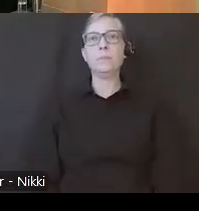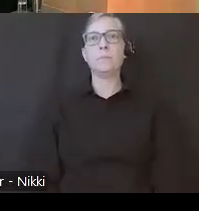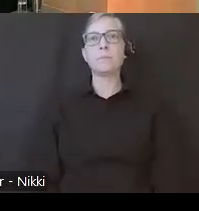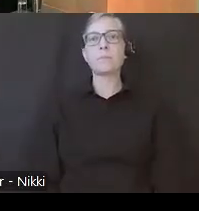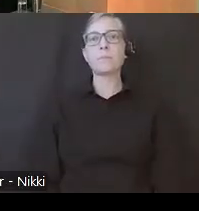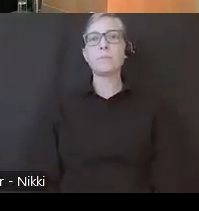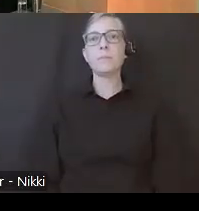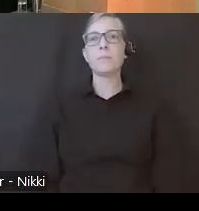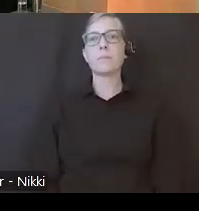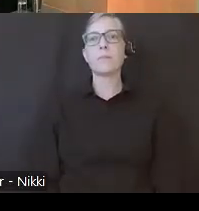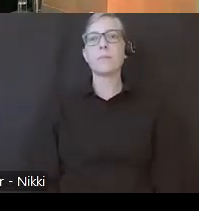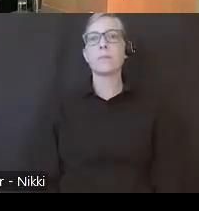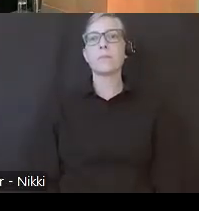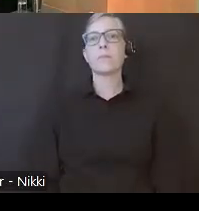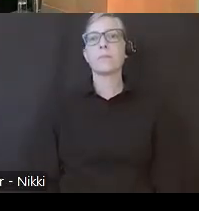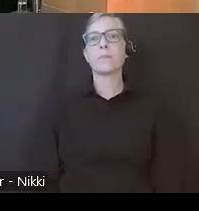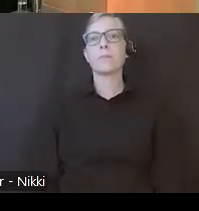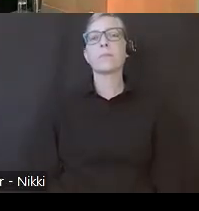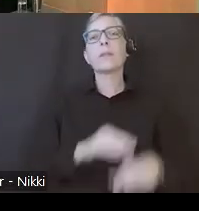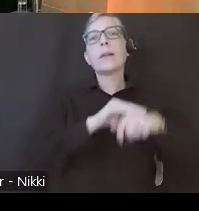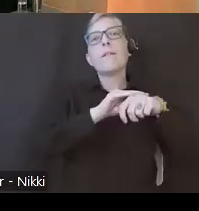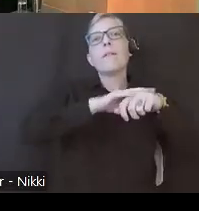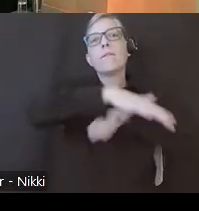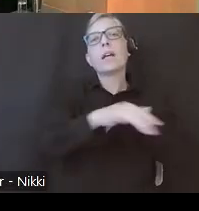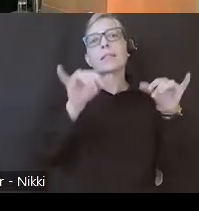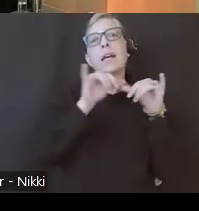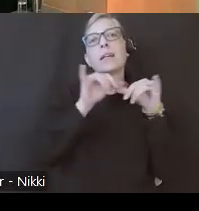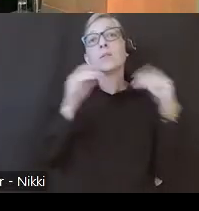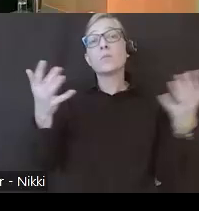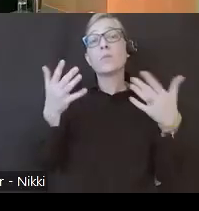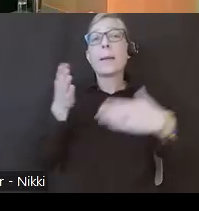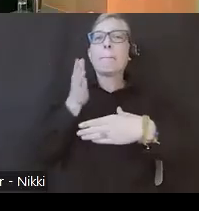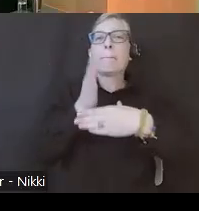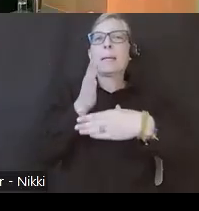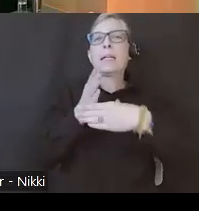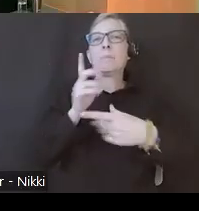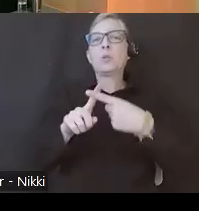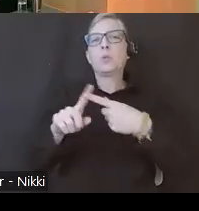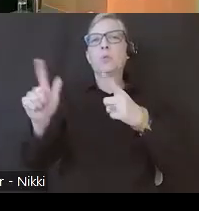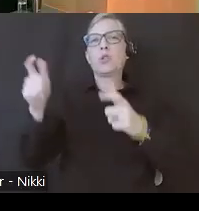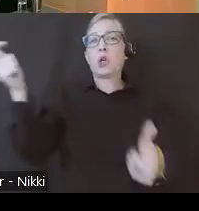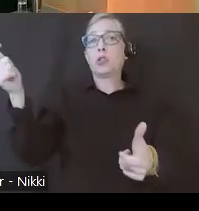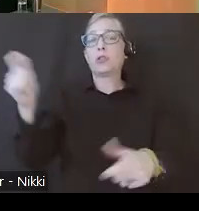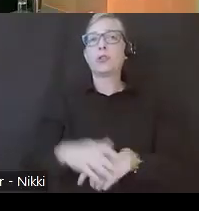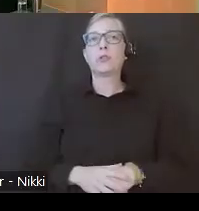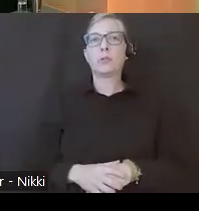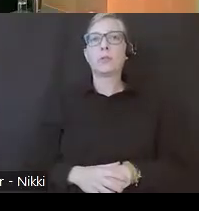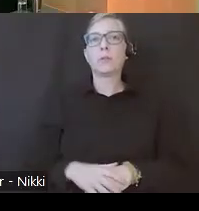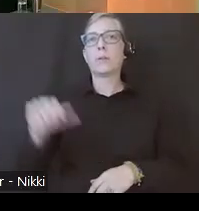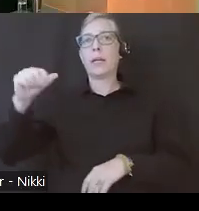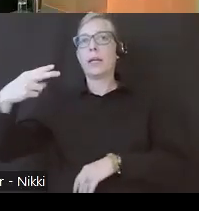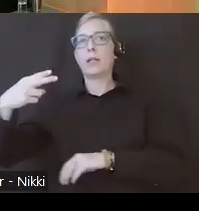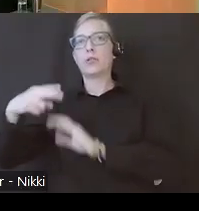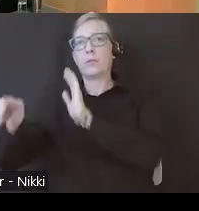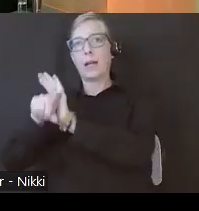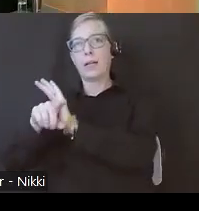these differences were medium to large. What about, AH- and the healthy